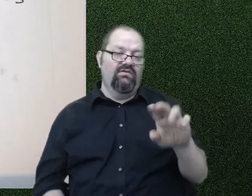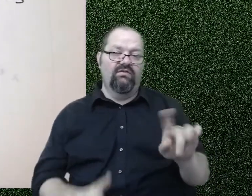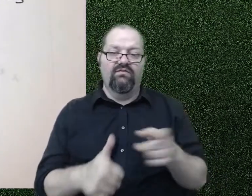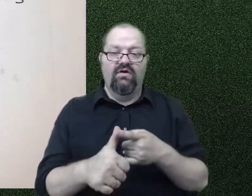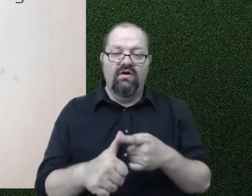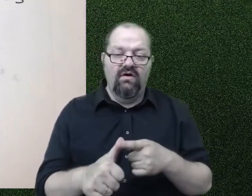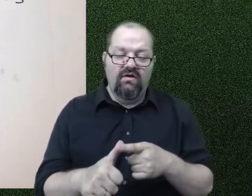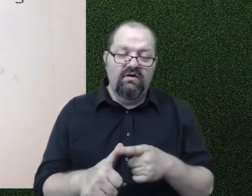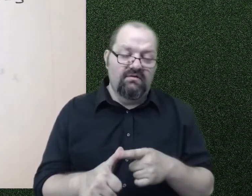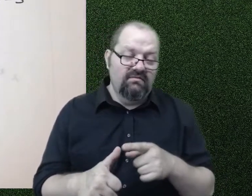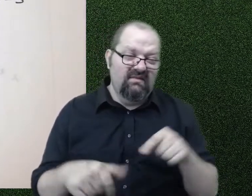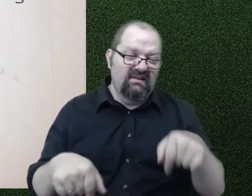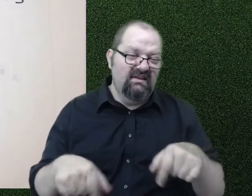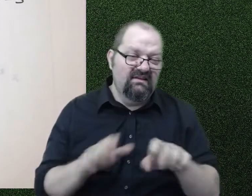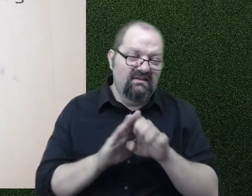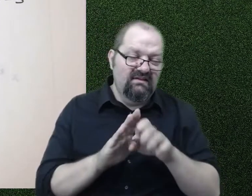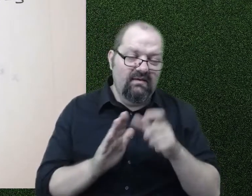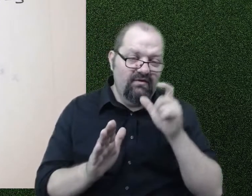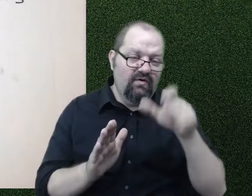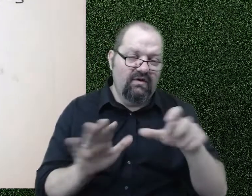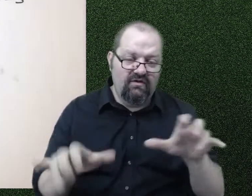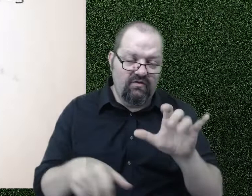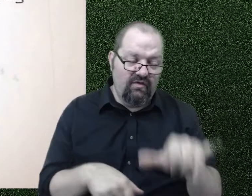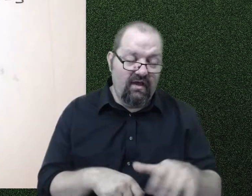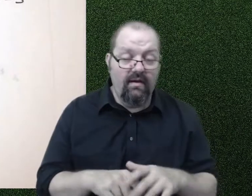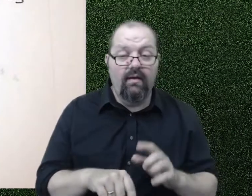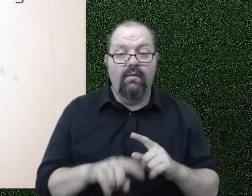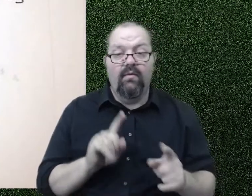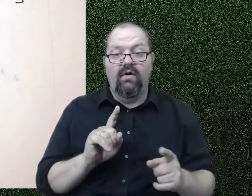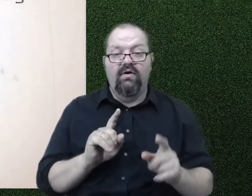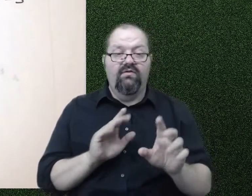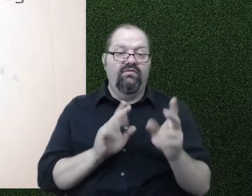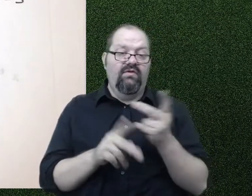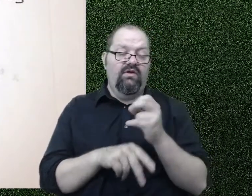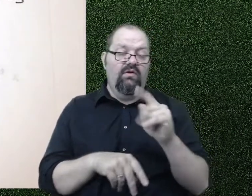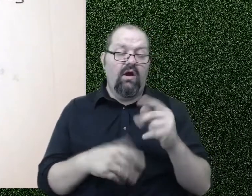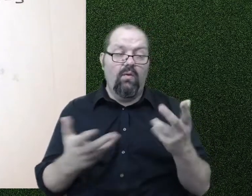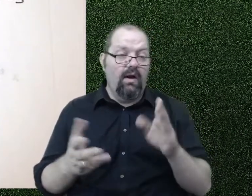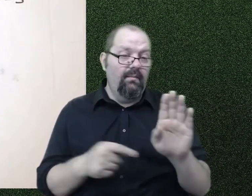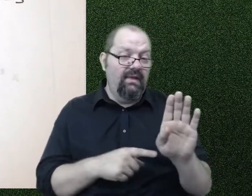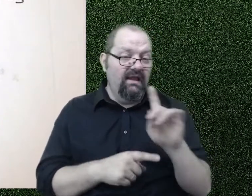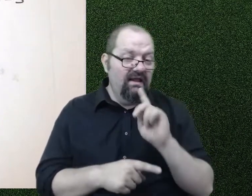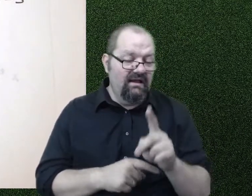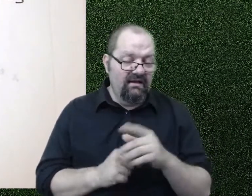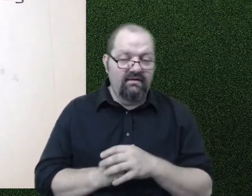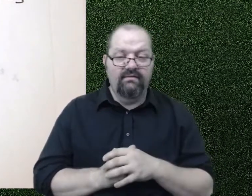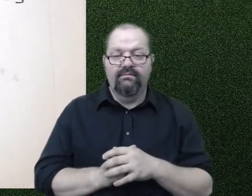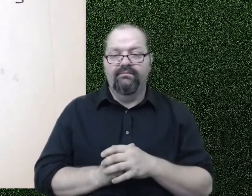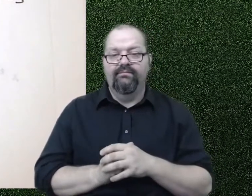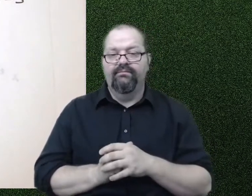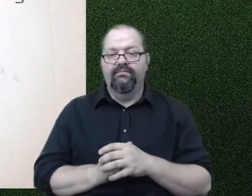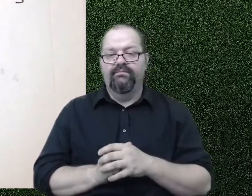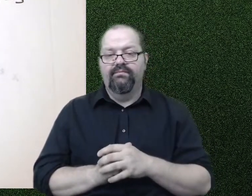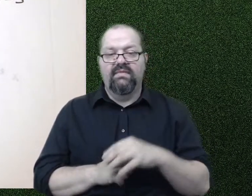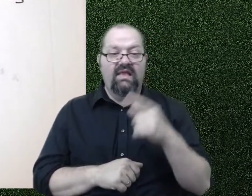is an example where I don't have to. So I find out what b is, take half of that, square